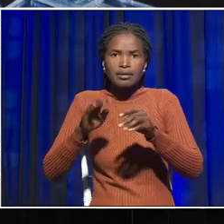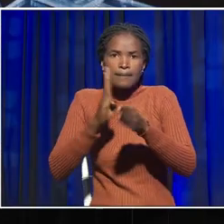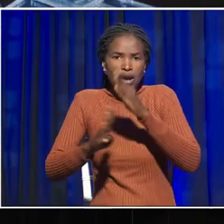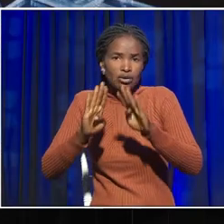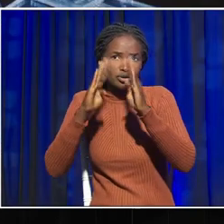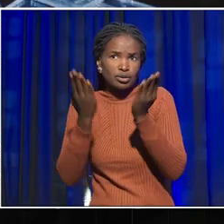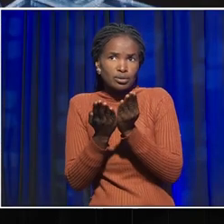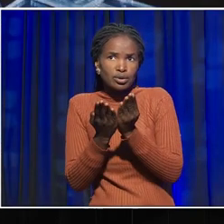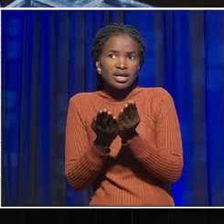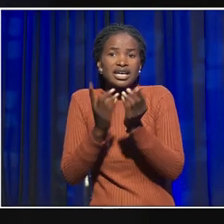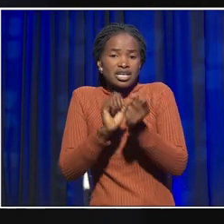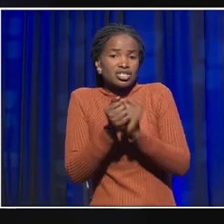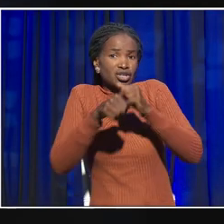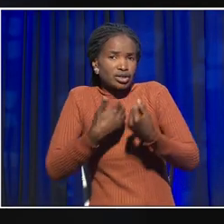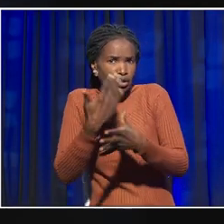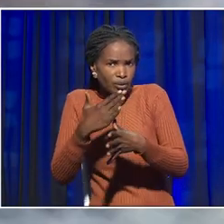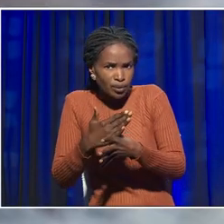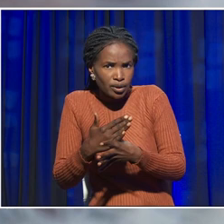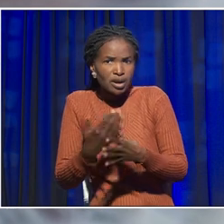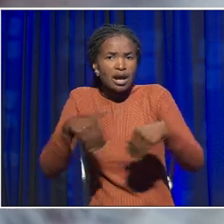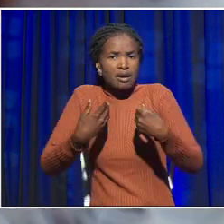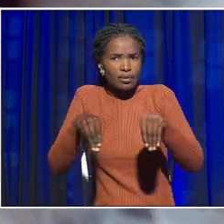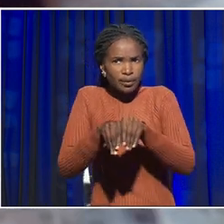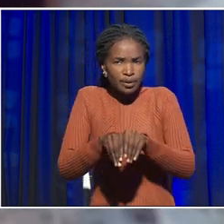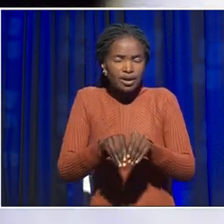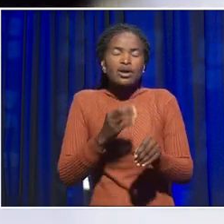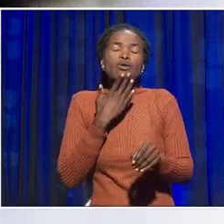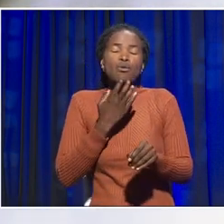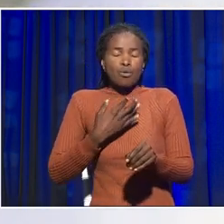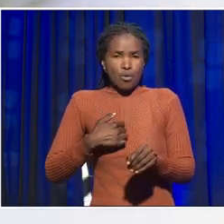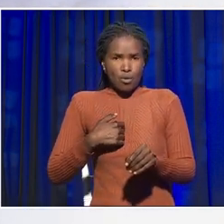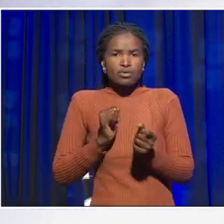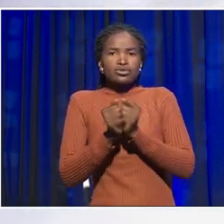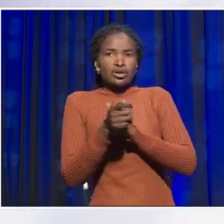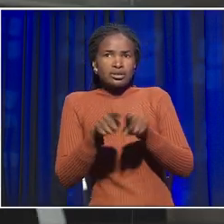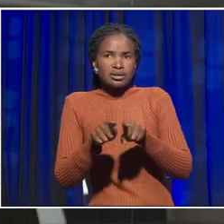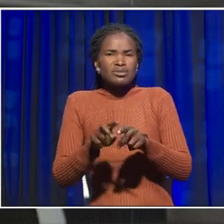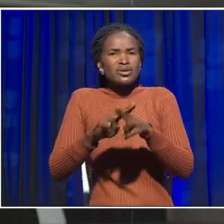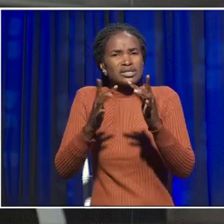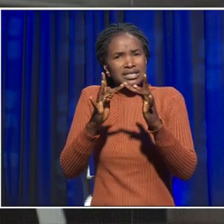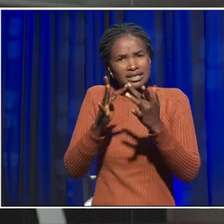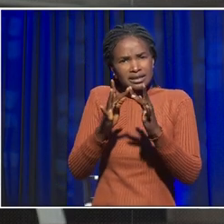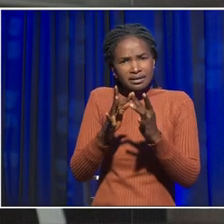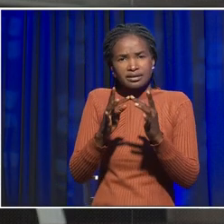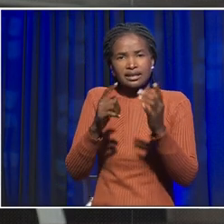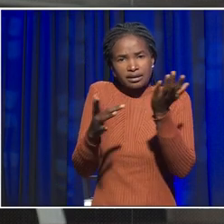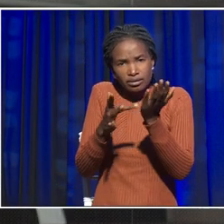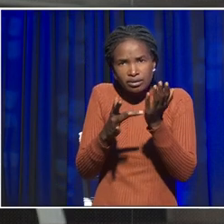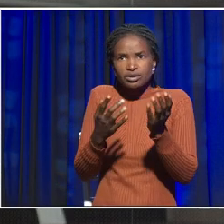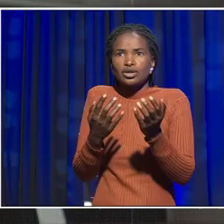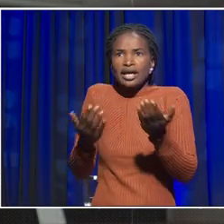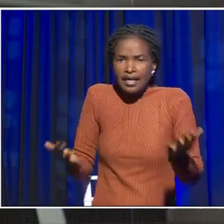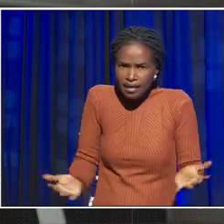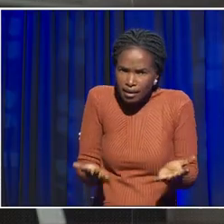doing, it's changing who we are. It's really the notion of digital technology pervasively impacting every walk of life in